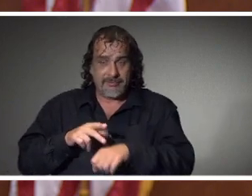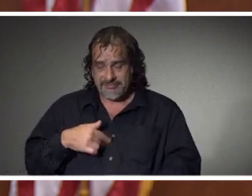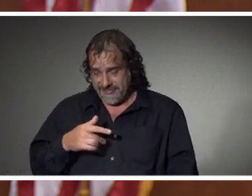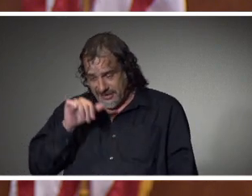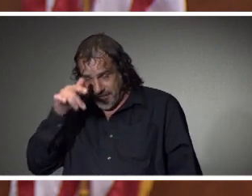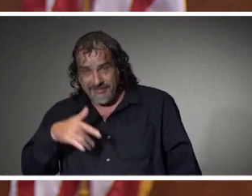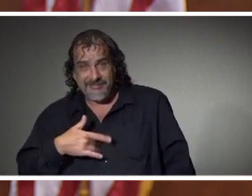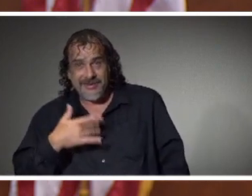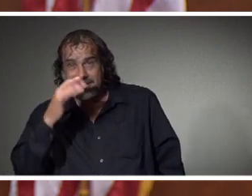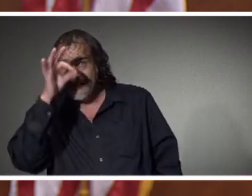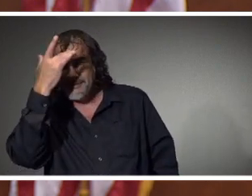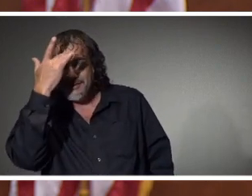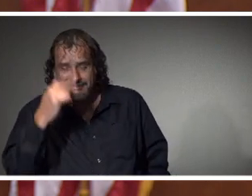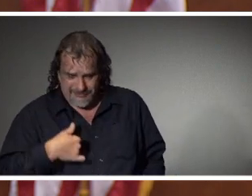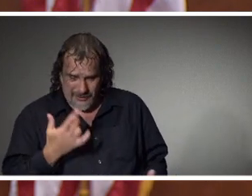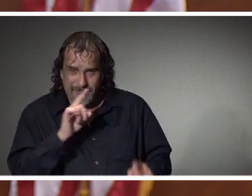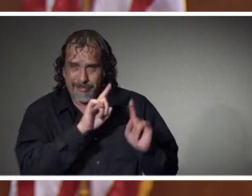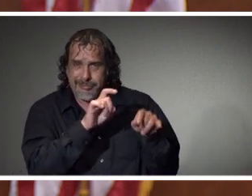get tested?